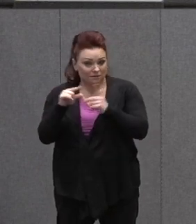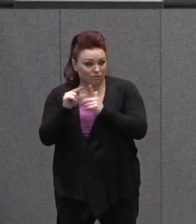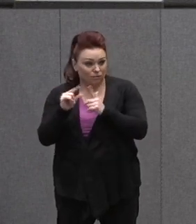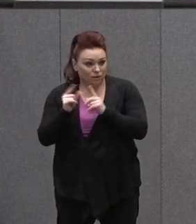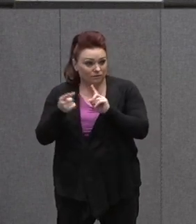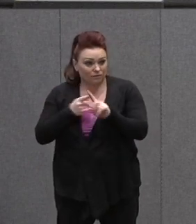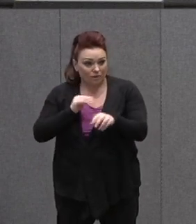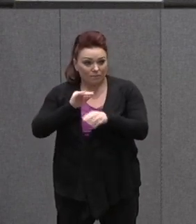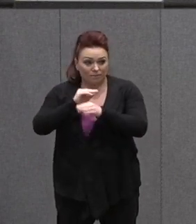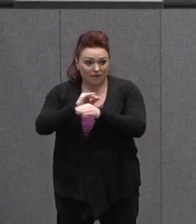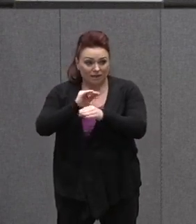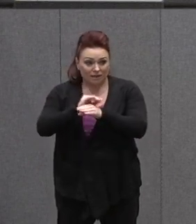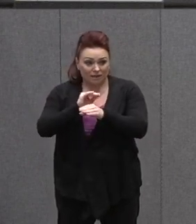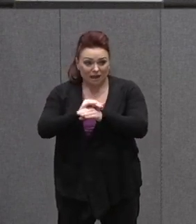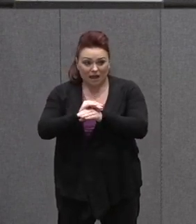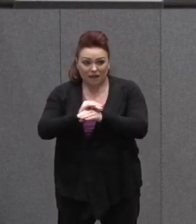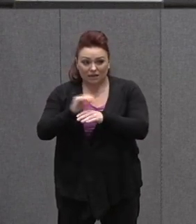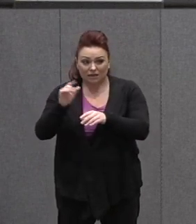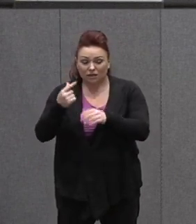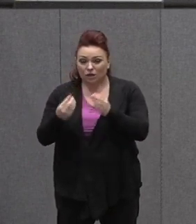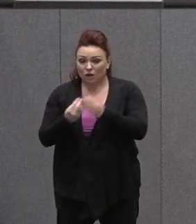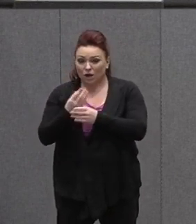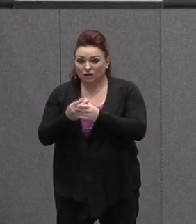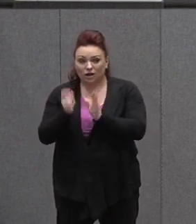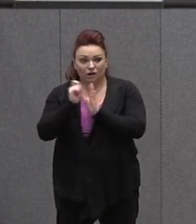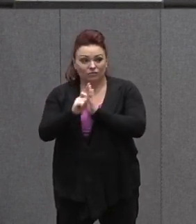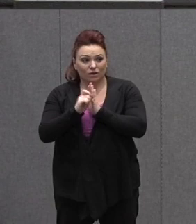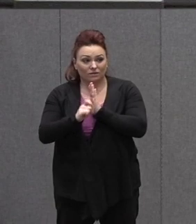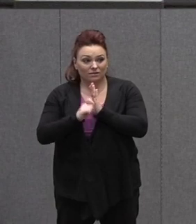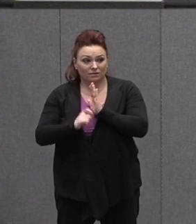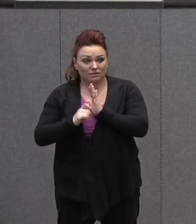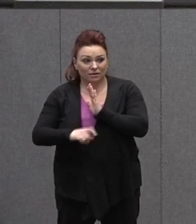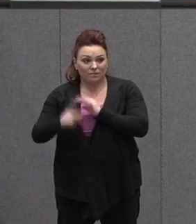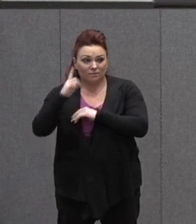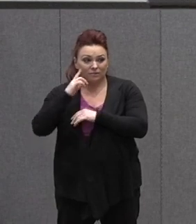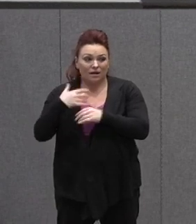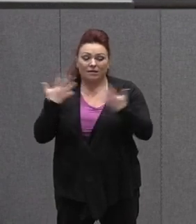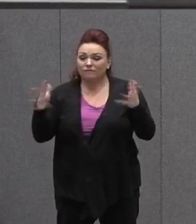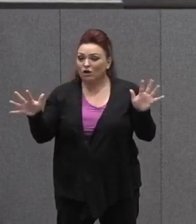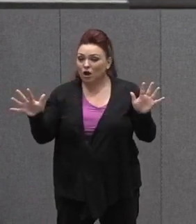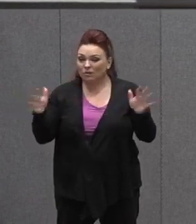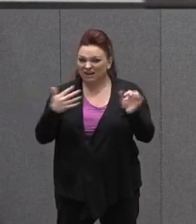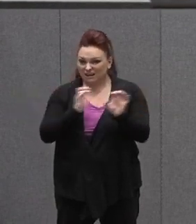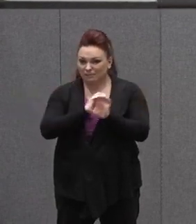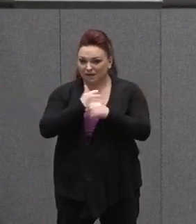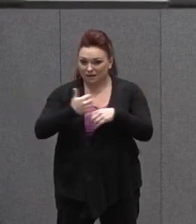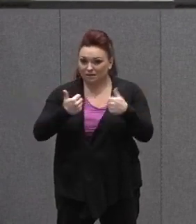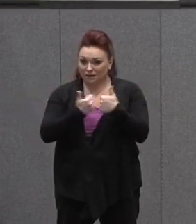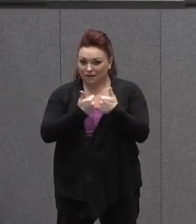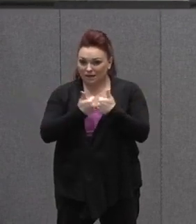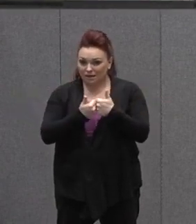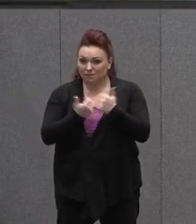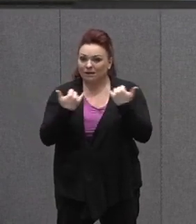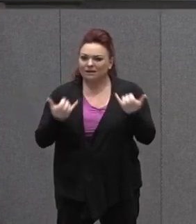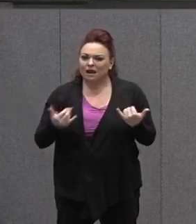gardener and written their definitions. I've already made the game so I can show you how to play.